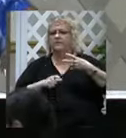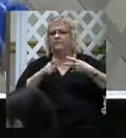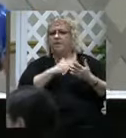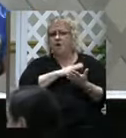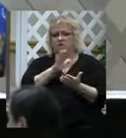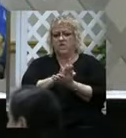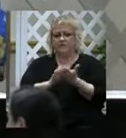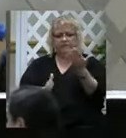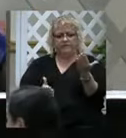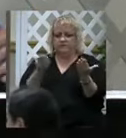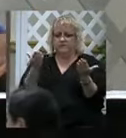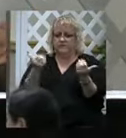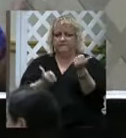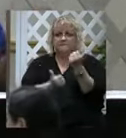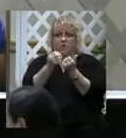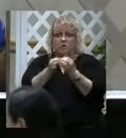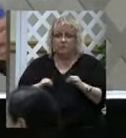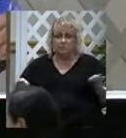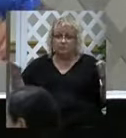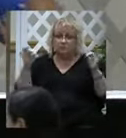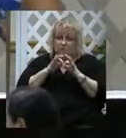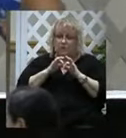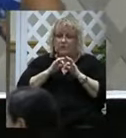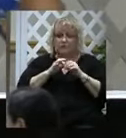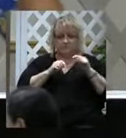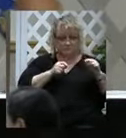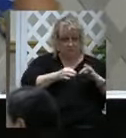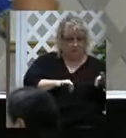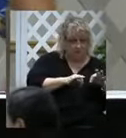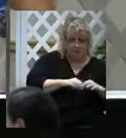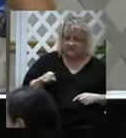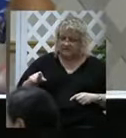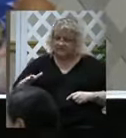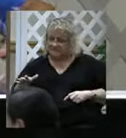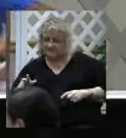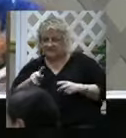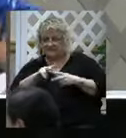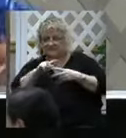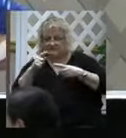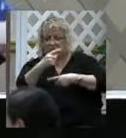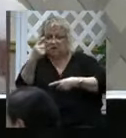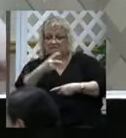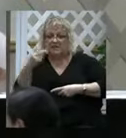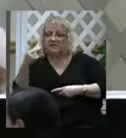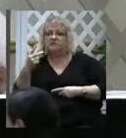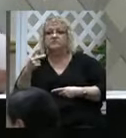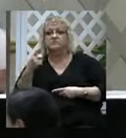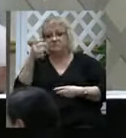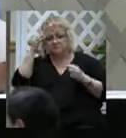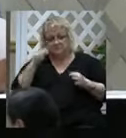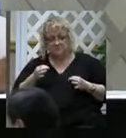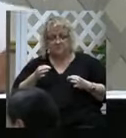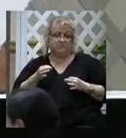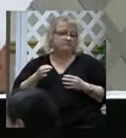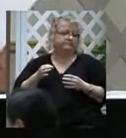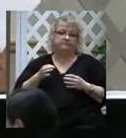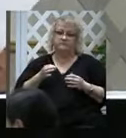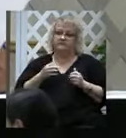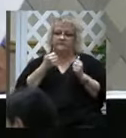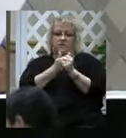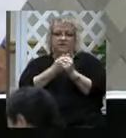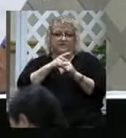more important than the other? Which one is more vital than the other one? And you can define which way to go in so many different ways. And